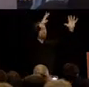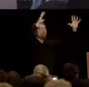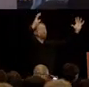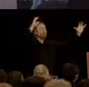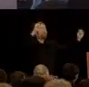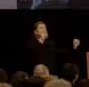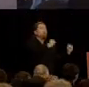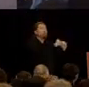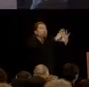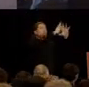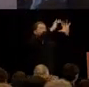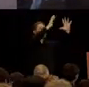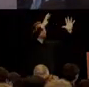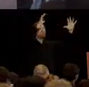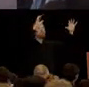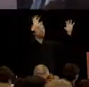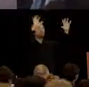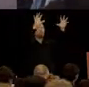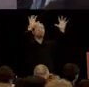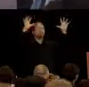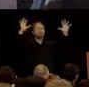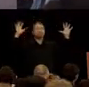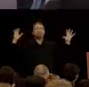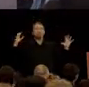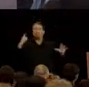glare, the bombs